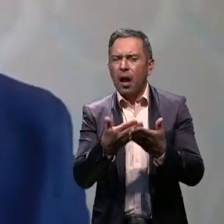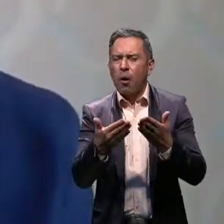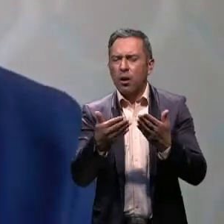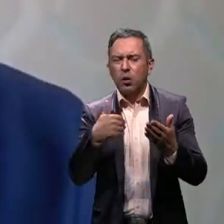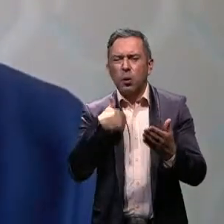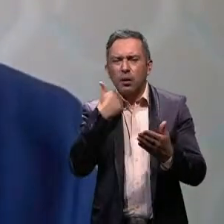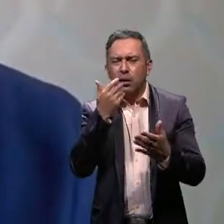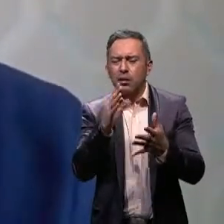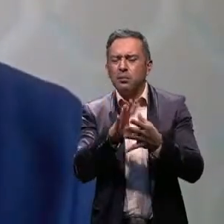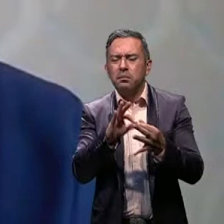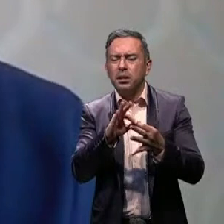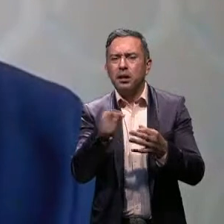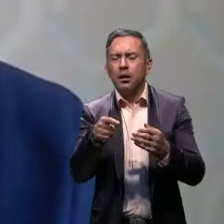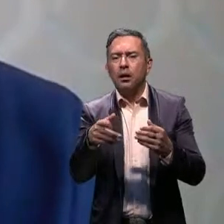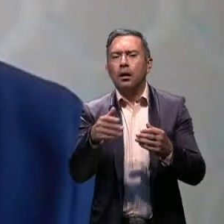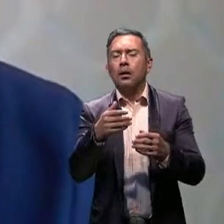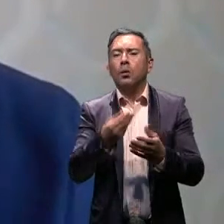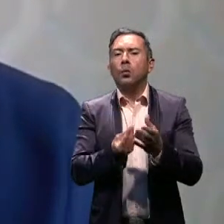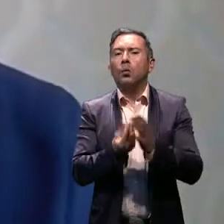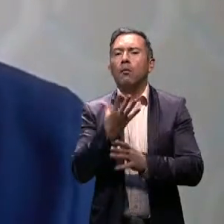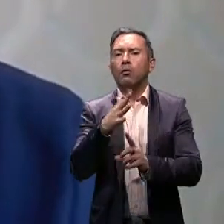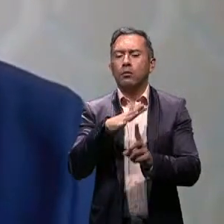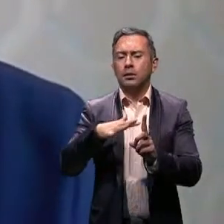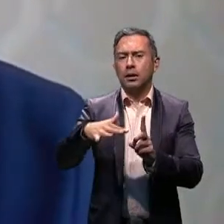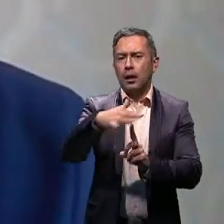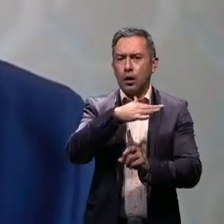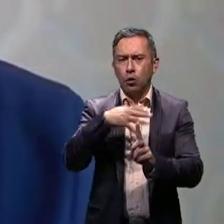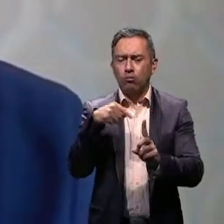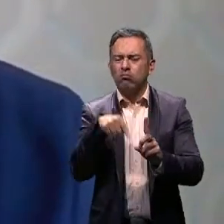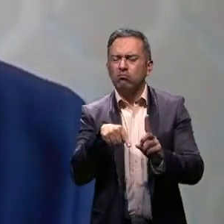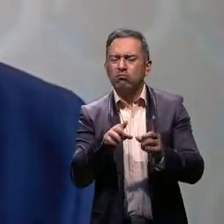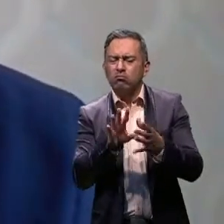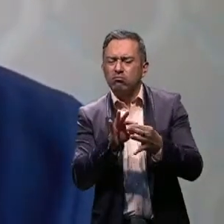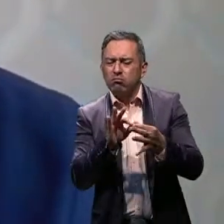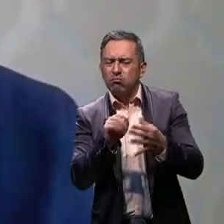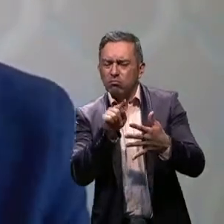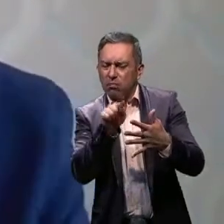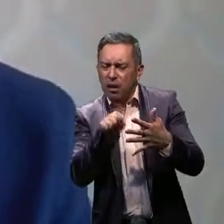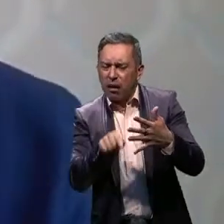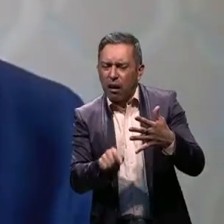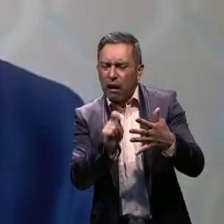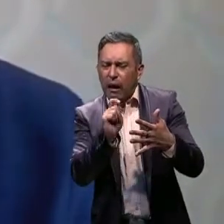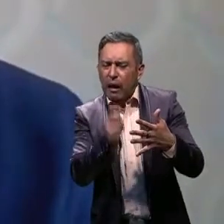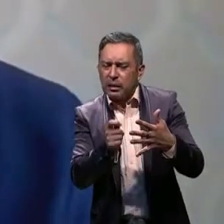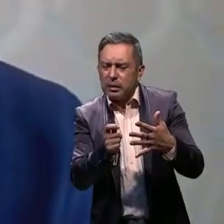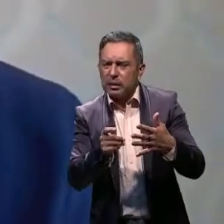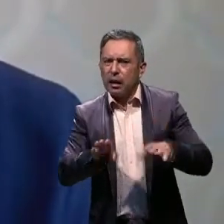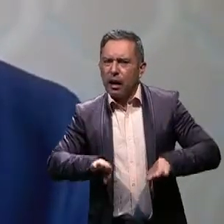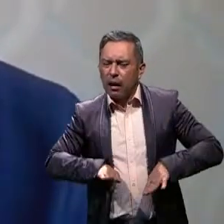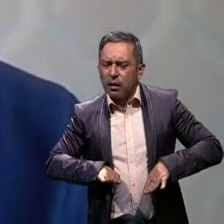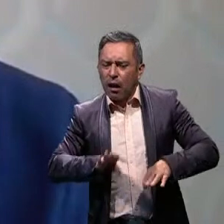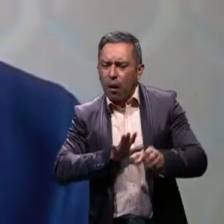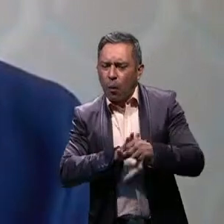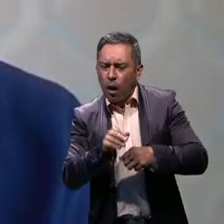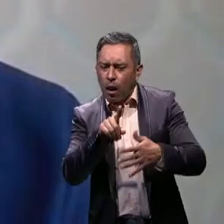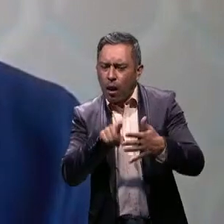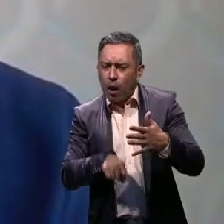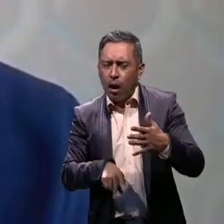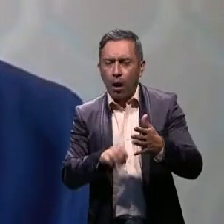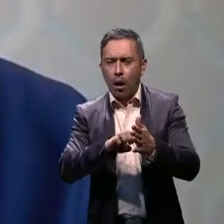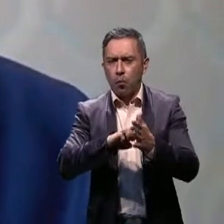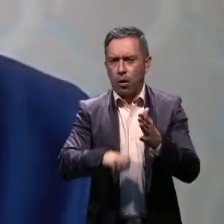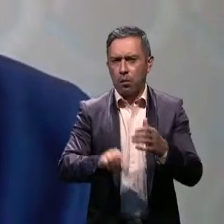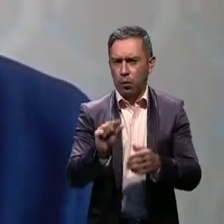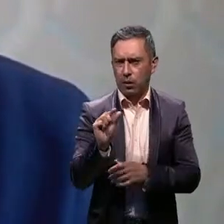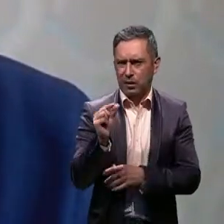the characteristics of this new scenario and only to mention some